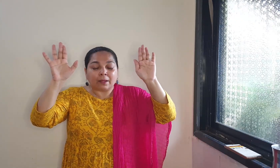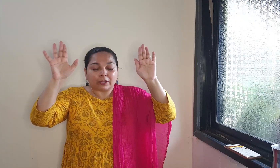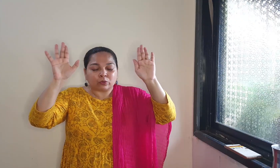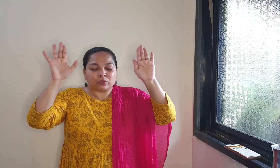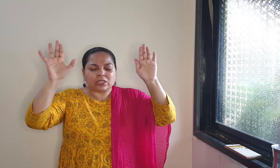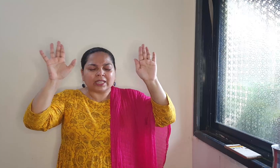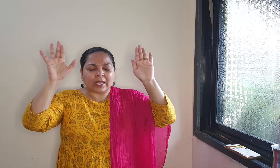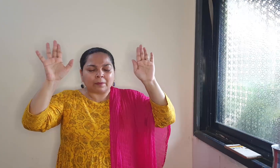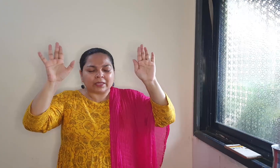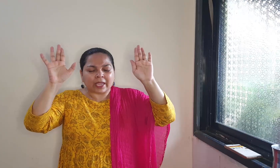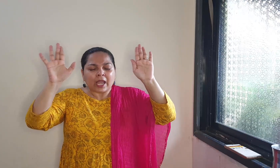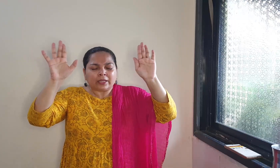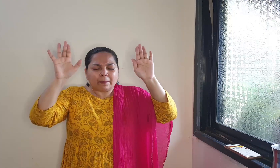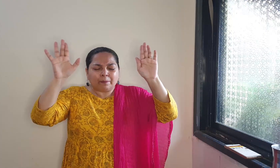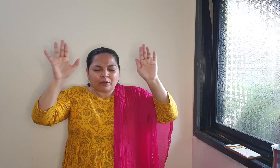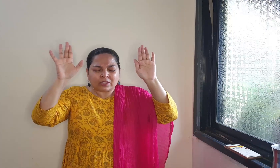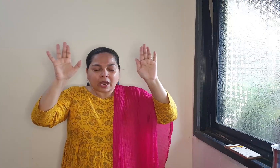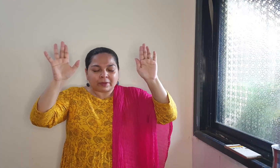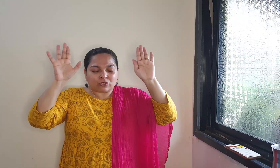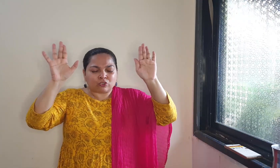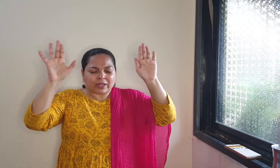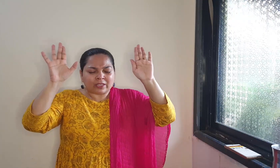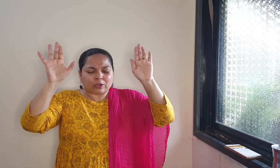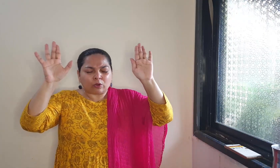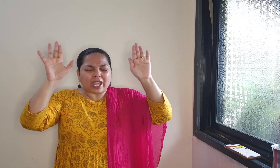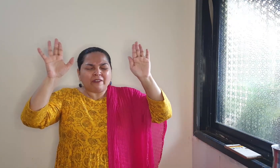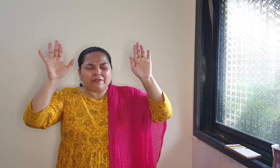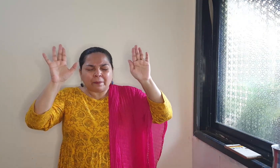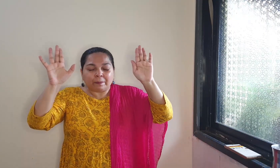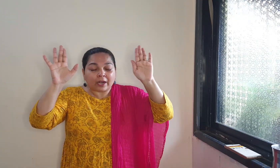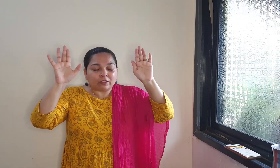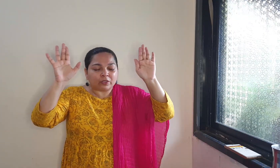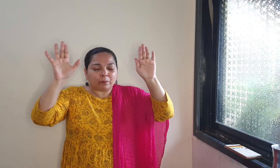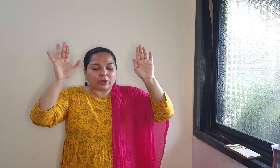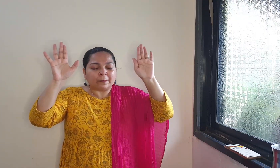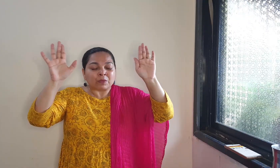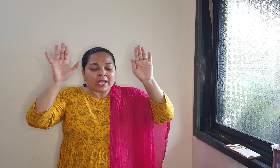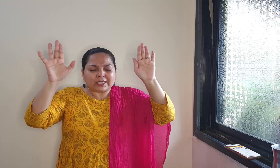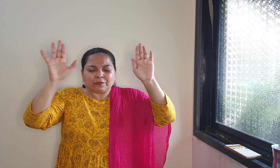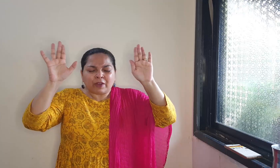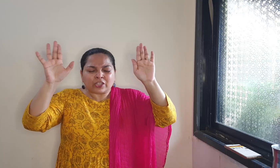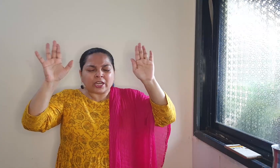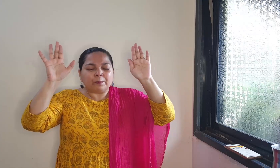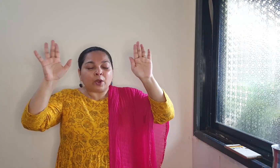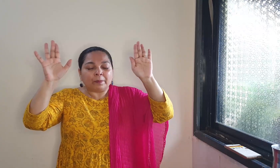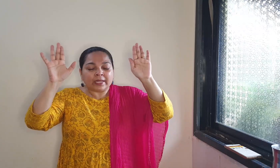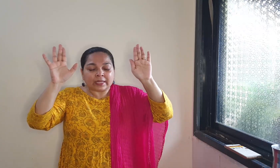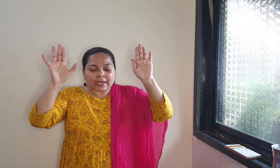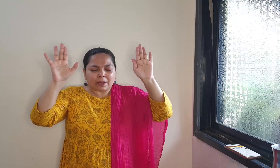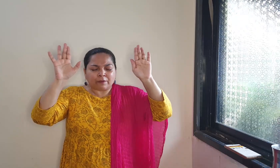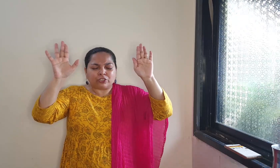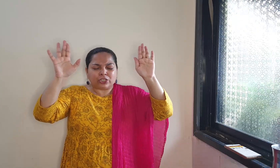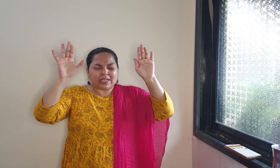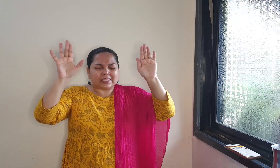yashata labatu sita labade. Their bones are being strengthened, oh Lord. Every part of the body is functioning properly